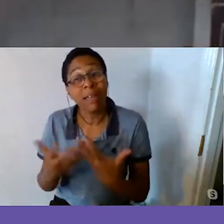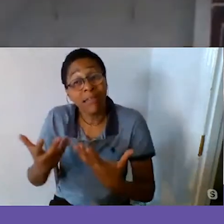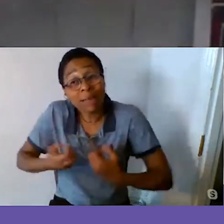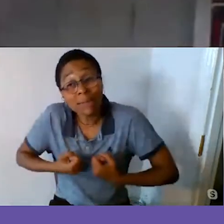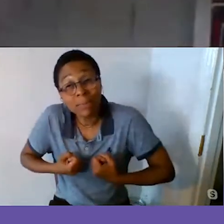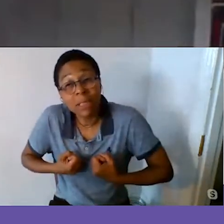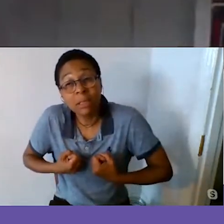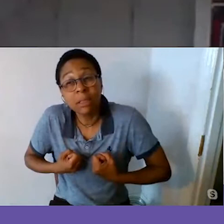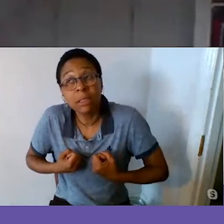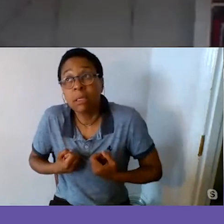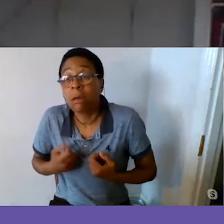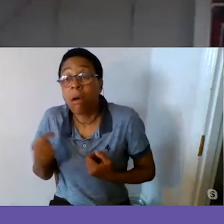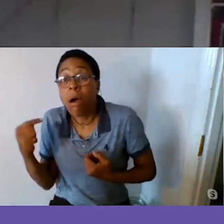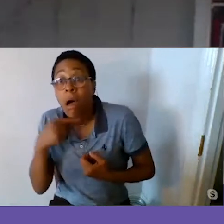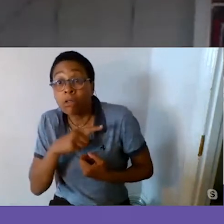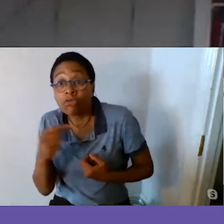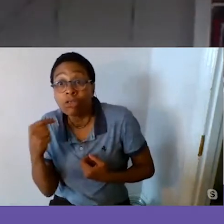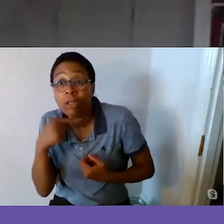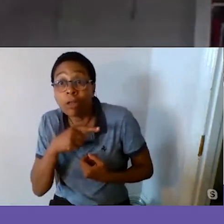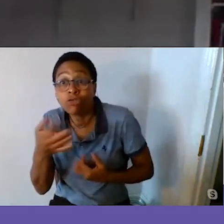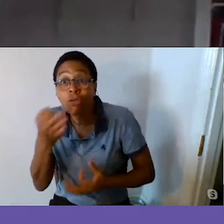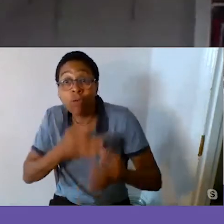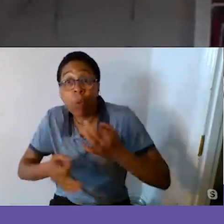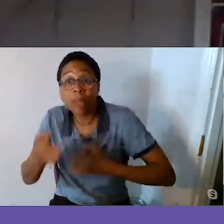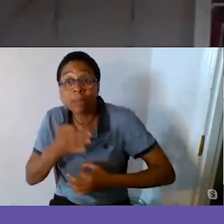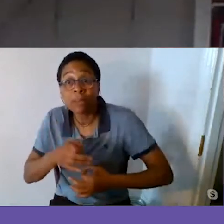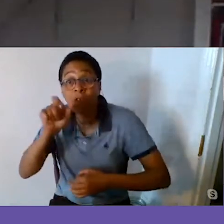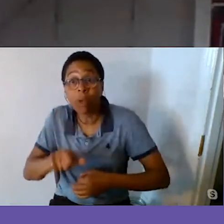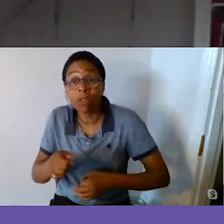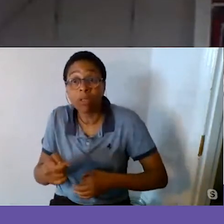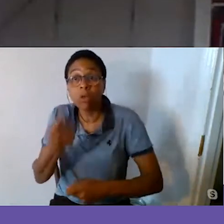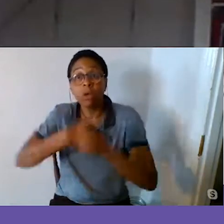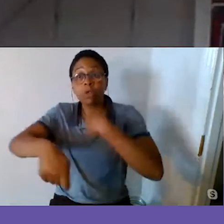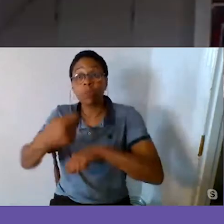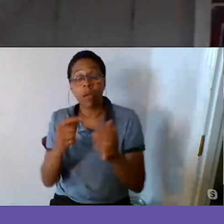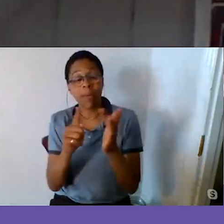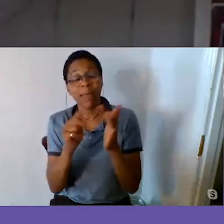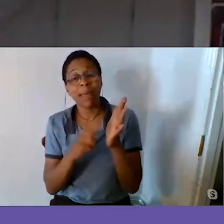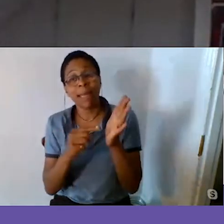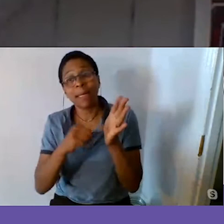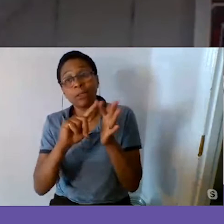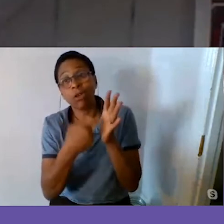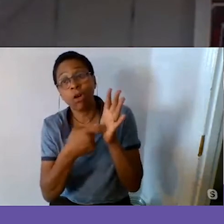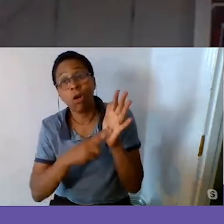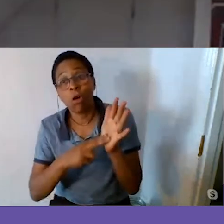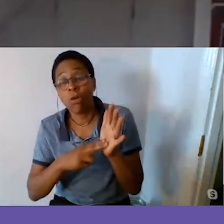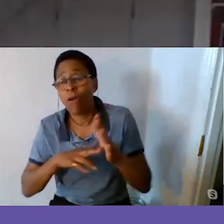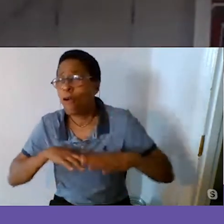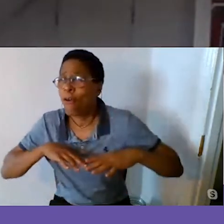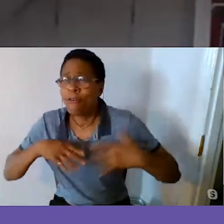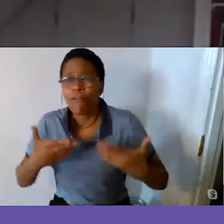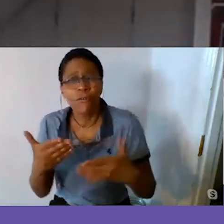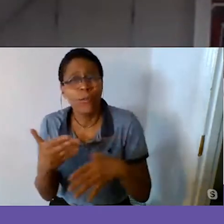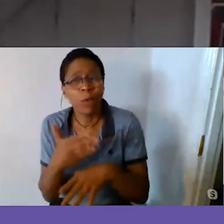like hundreds of like requests for internships or anything is because I like free labor is the worst crime in